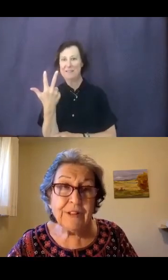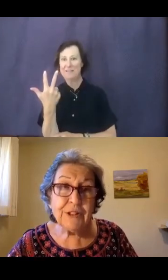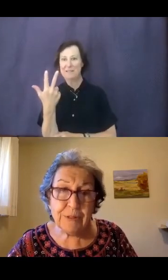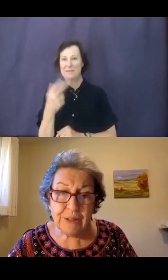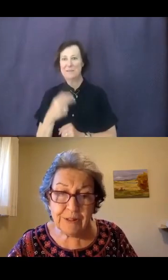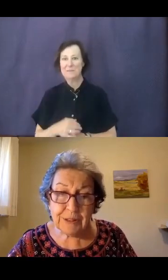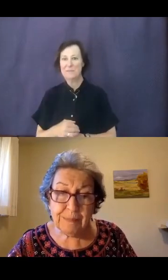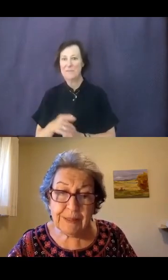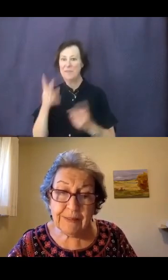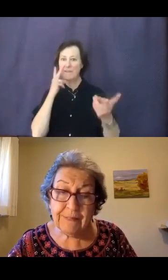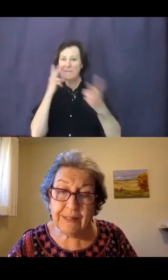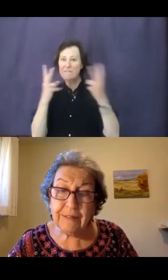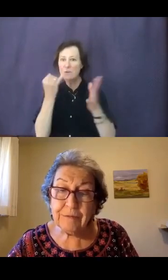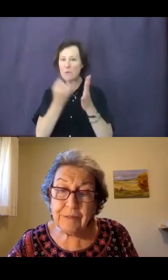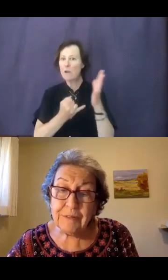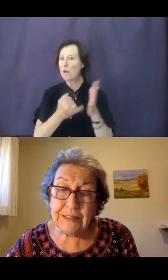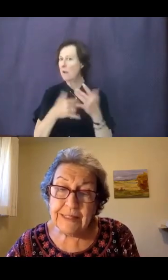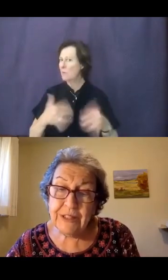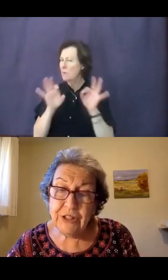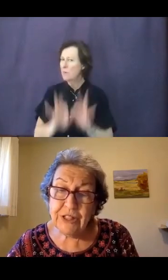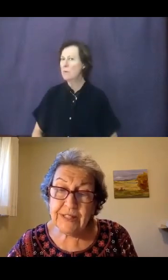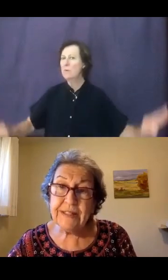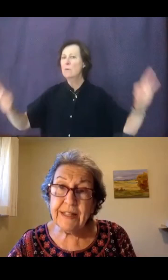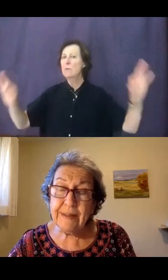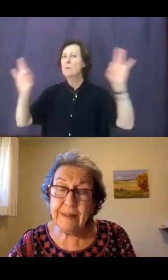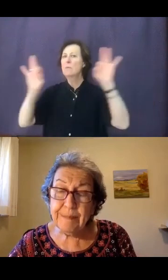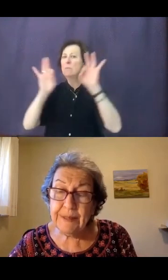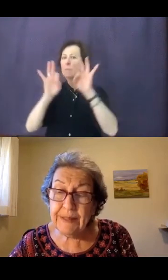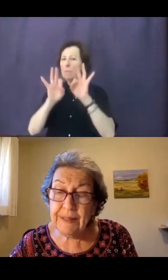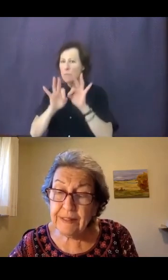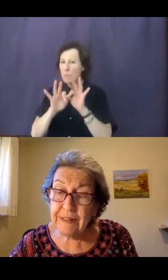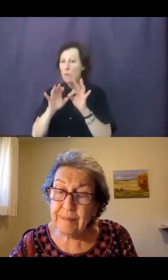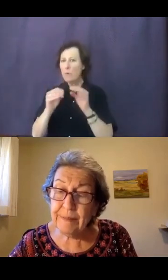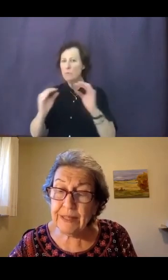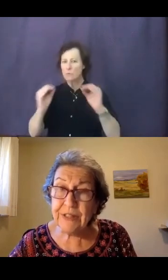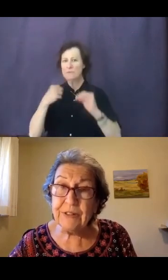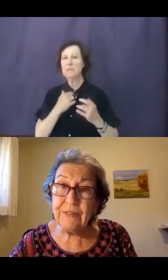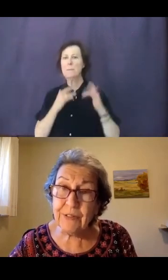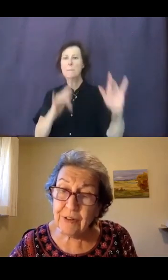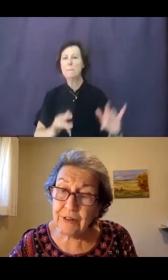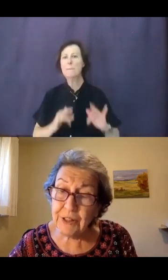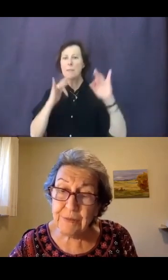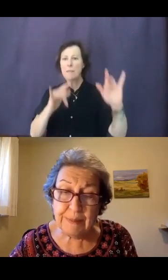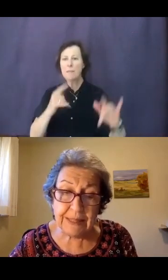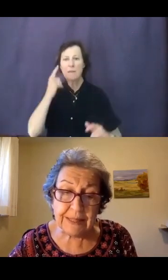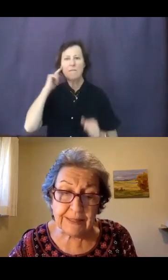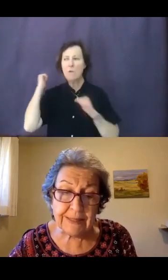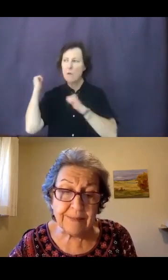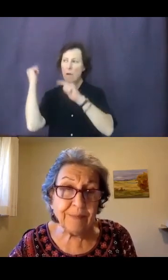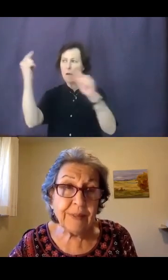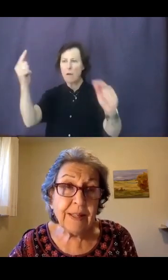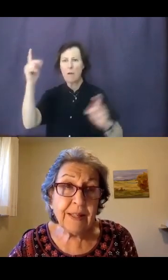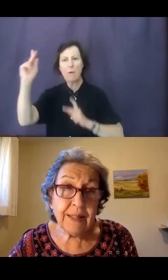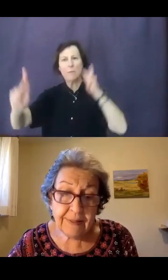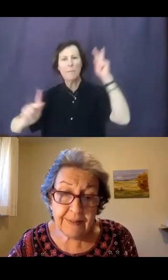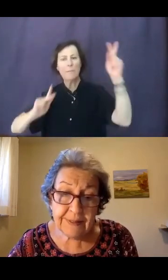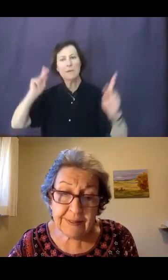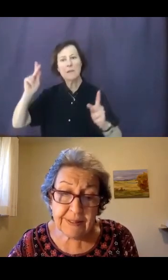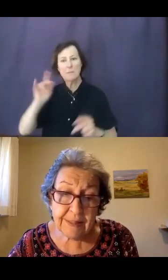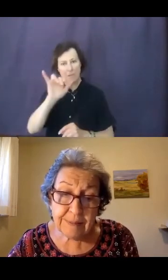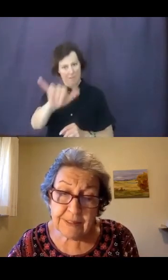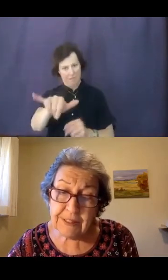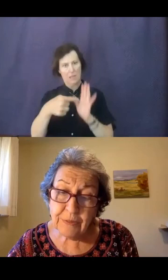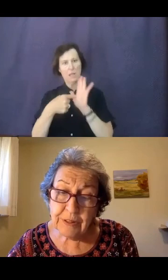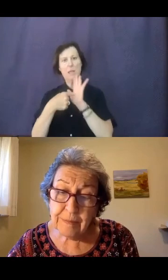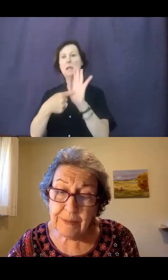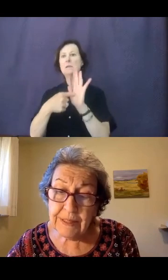The visual arts play a vital role in teaching us empathy and compassion for all human beings. This